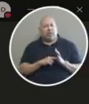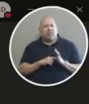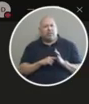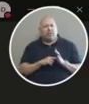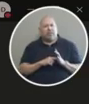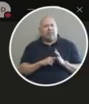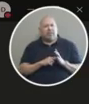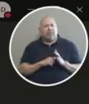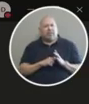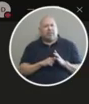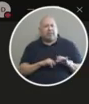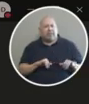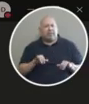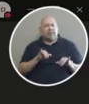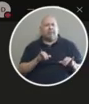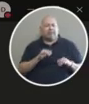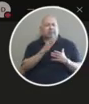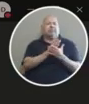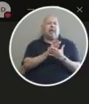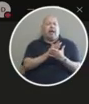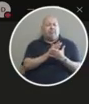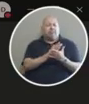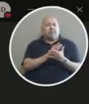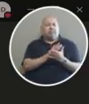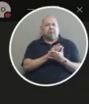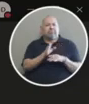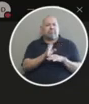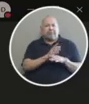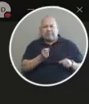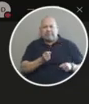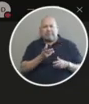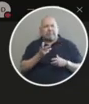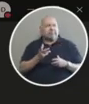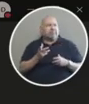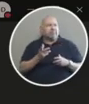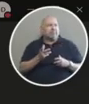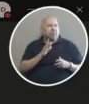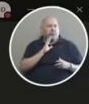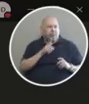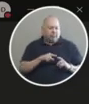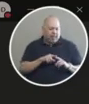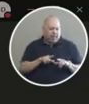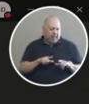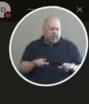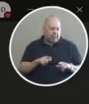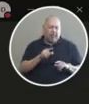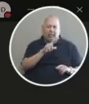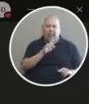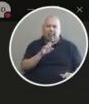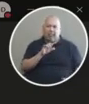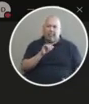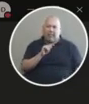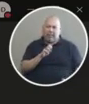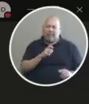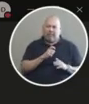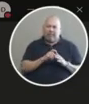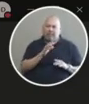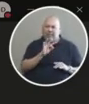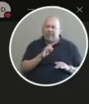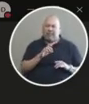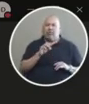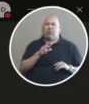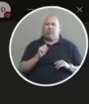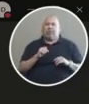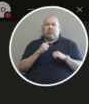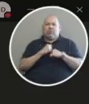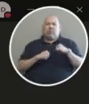to stop commercial evictions, can we also include clarifying language about late fees and rent structure as well in